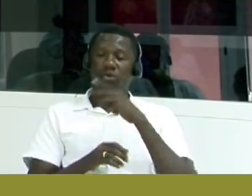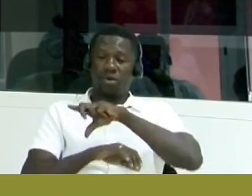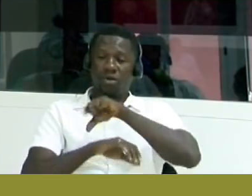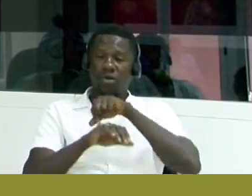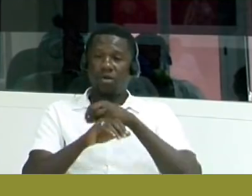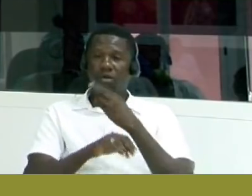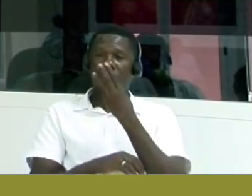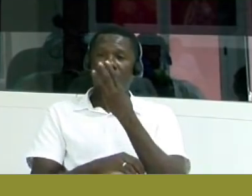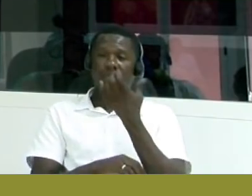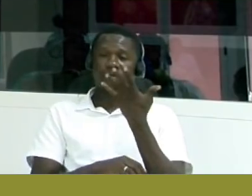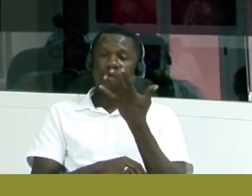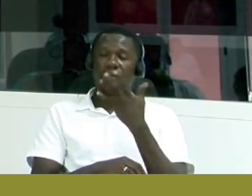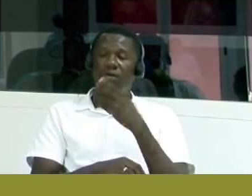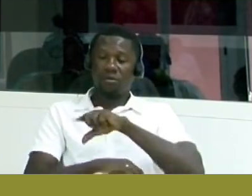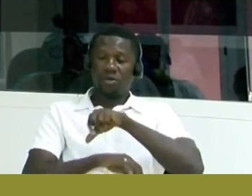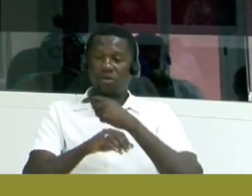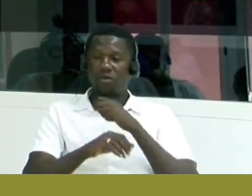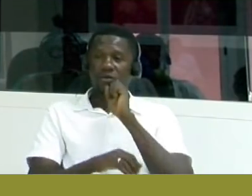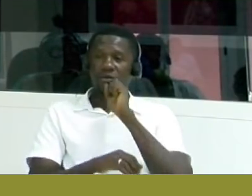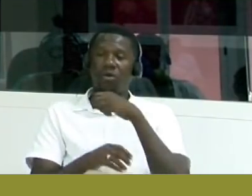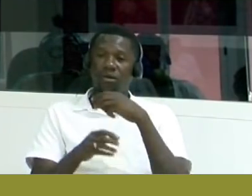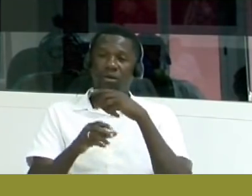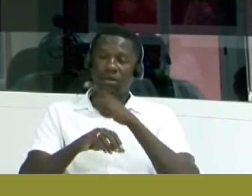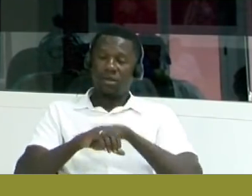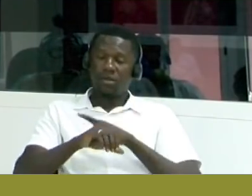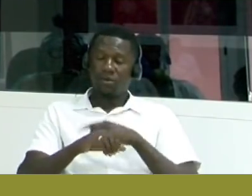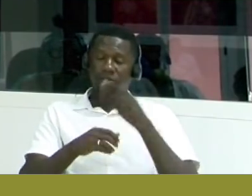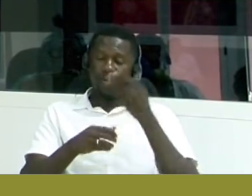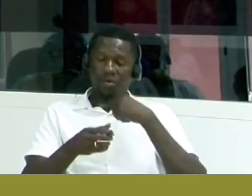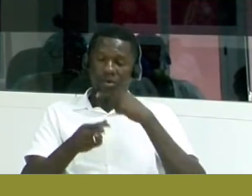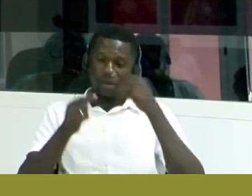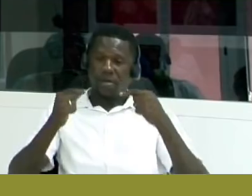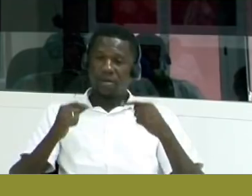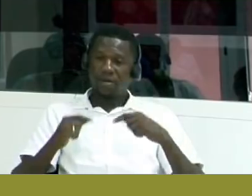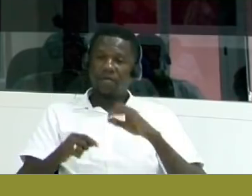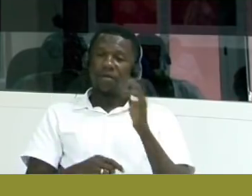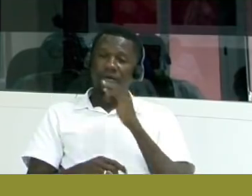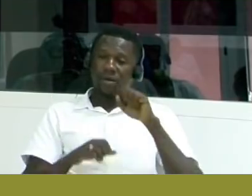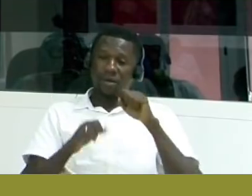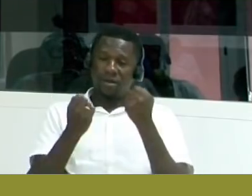time, come and testify on a very difficult issue.